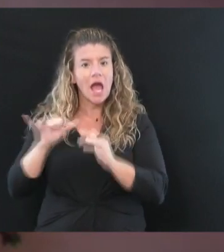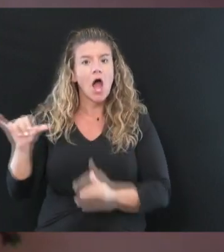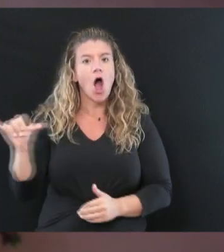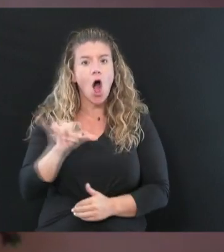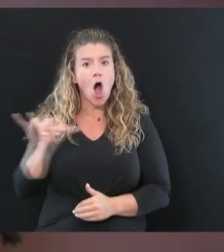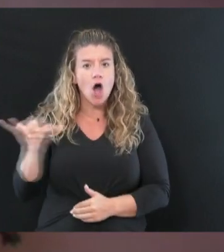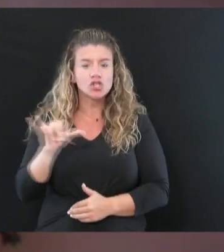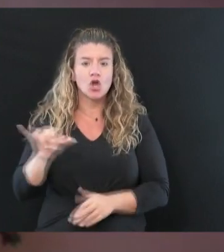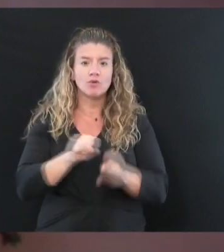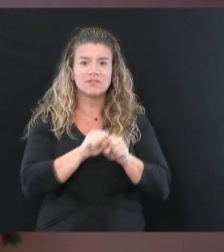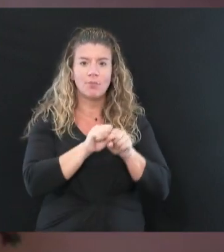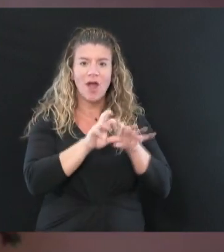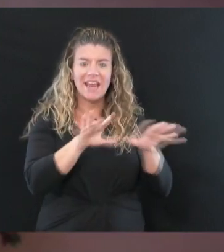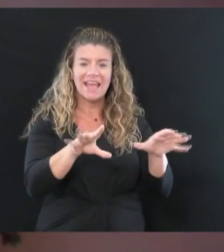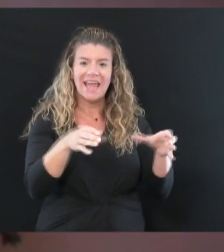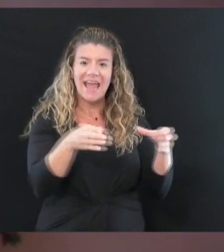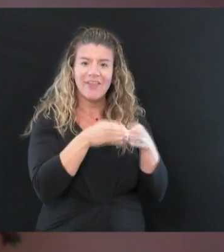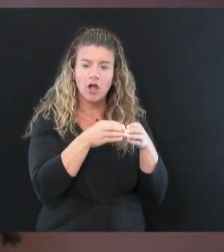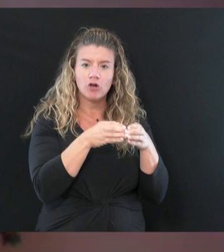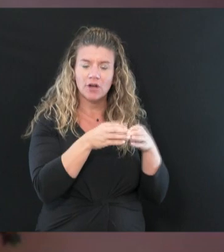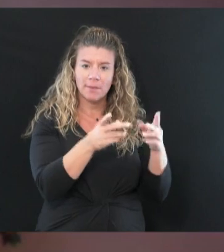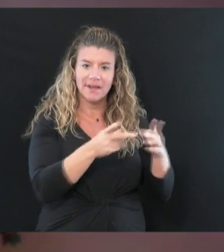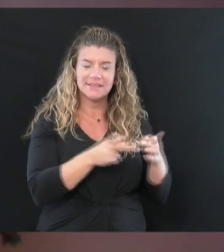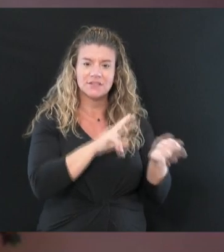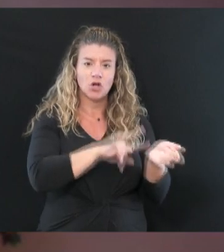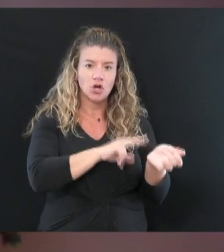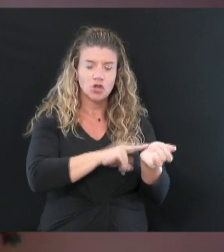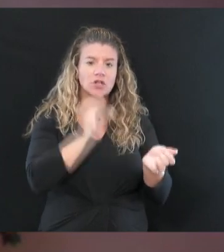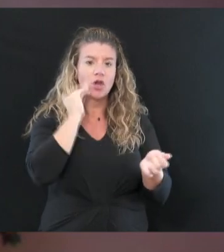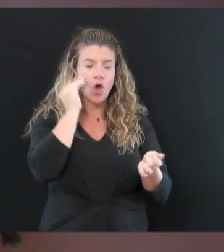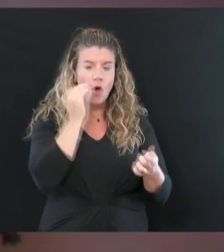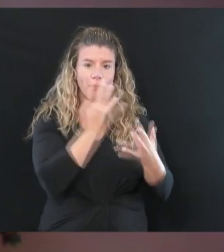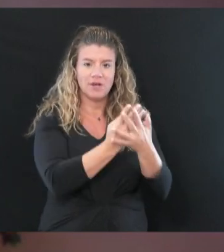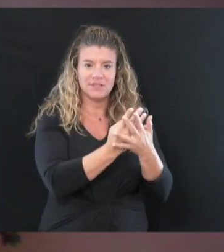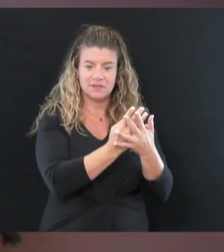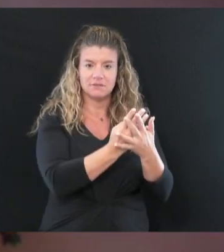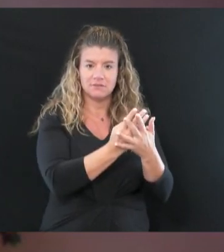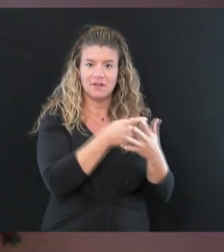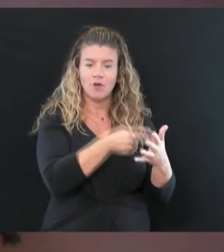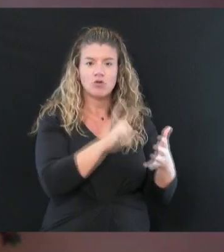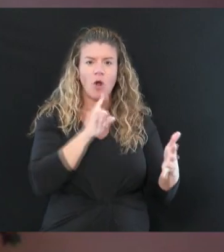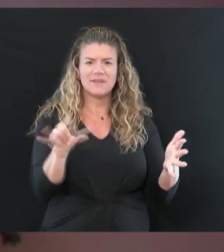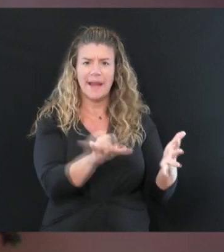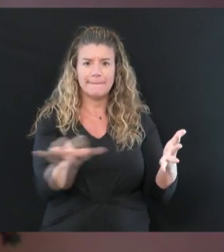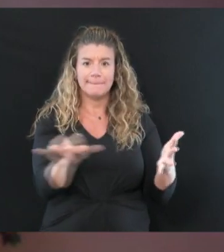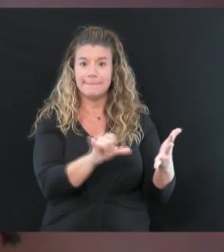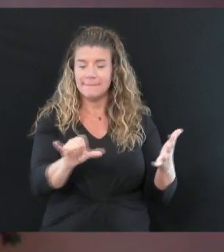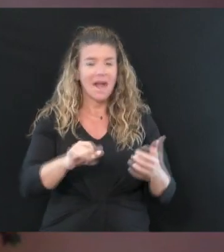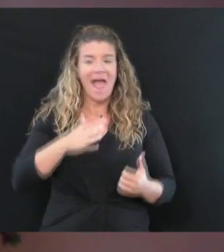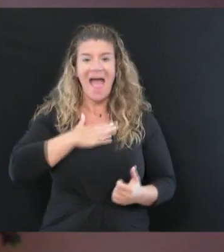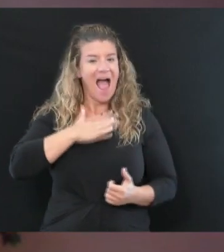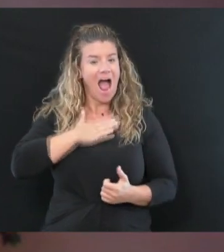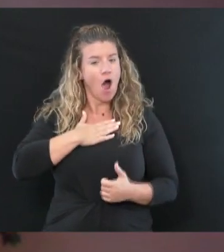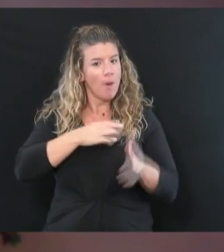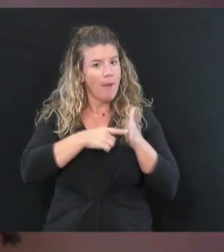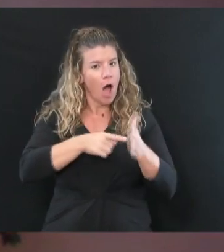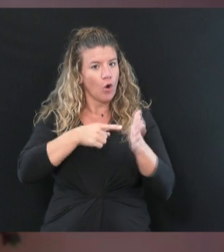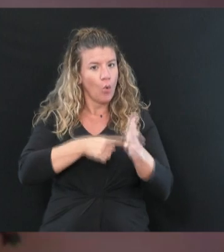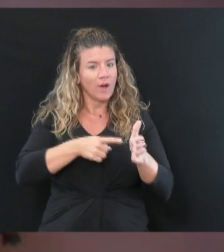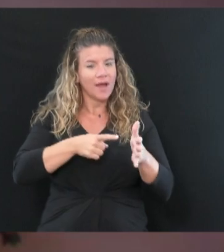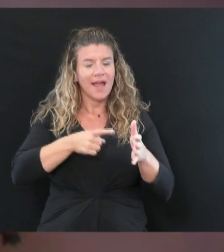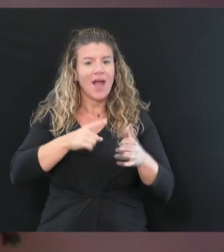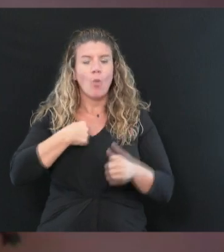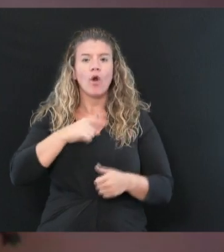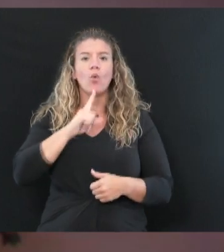spreading in these congregate settings, nursing homes, prisons, as equal. we have basically decided that we're